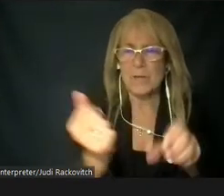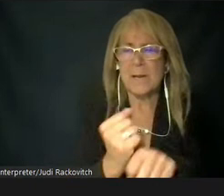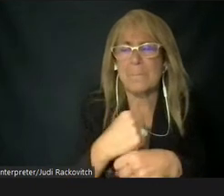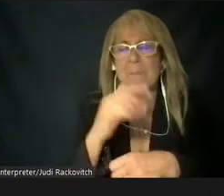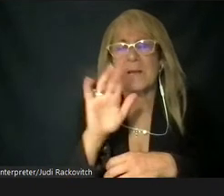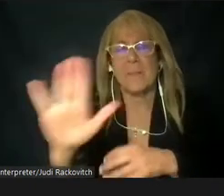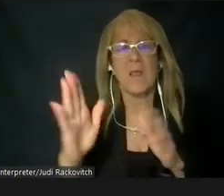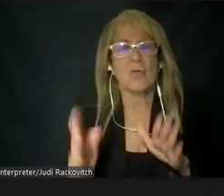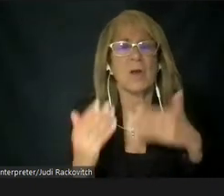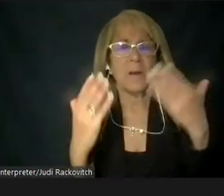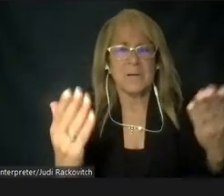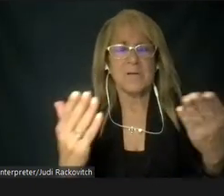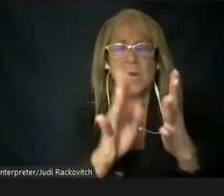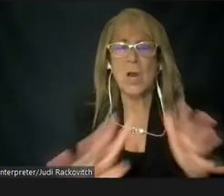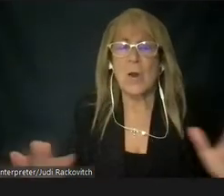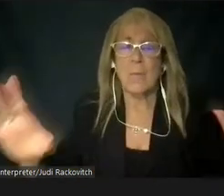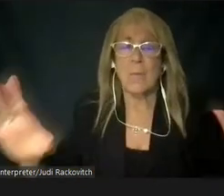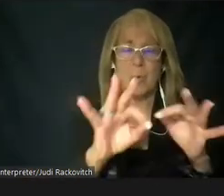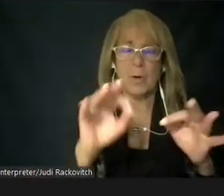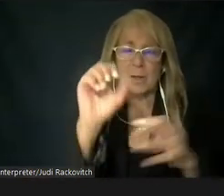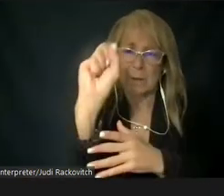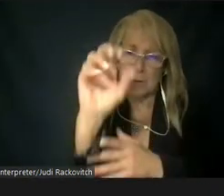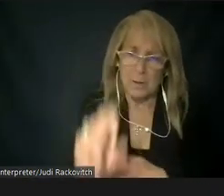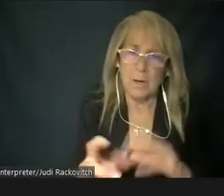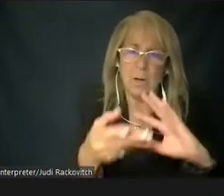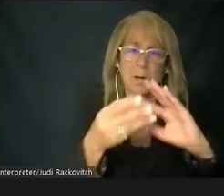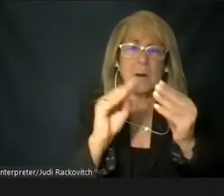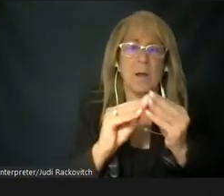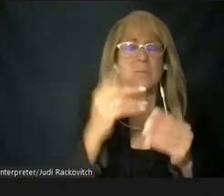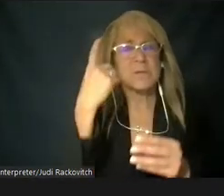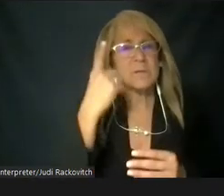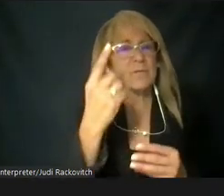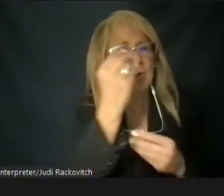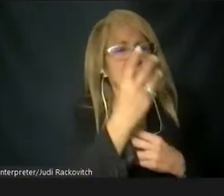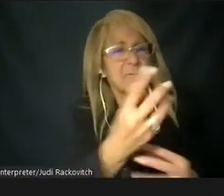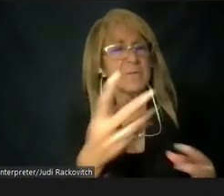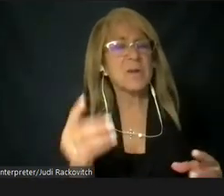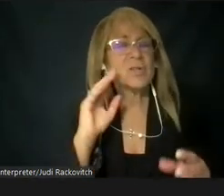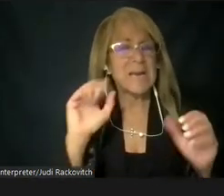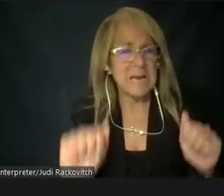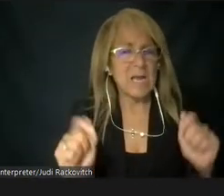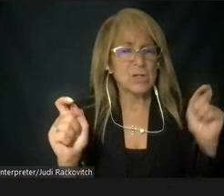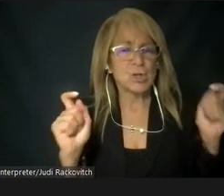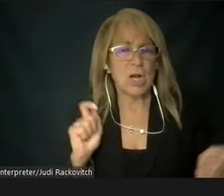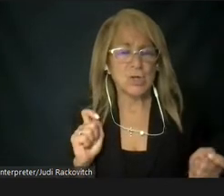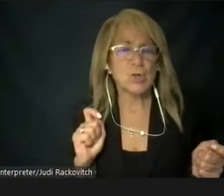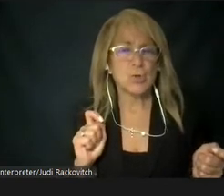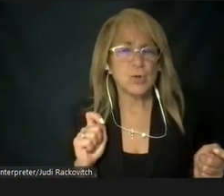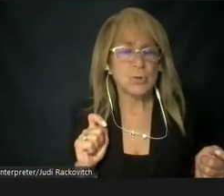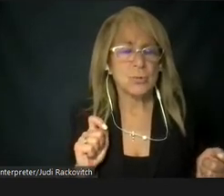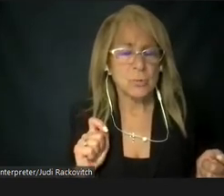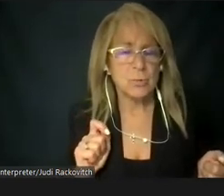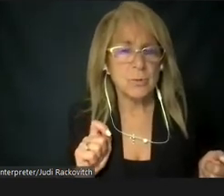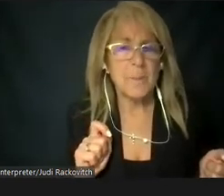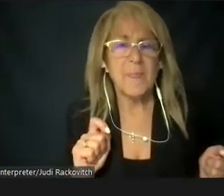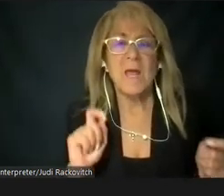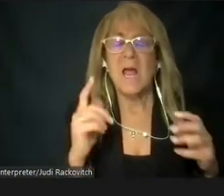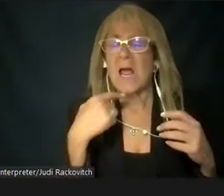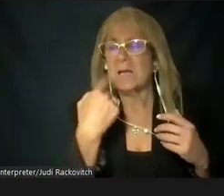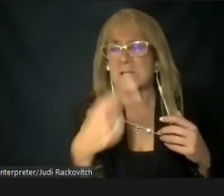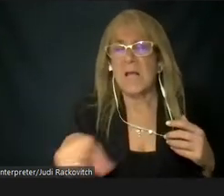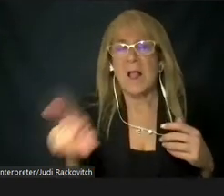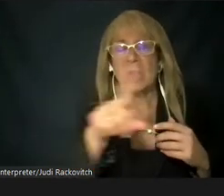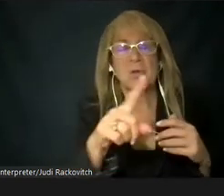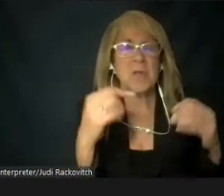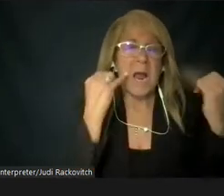importantly, these numbers I am about to share for informational purposes and subject to change. With that said, to give you at least a sense of the